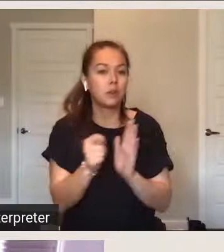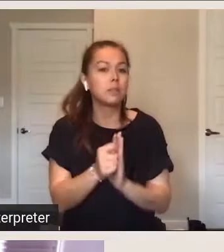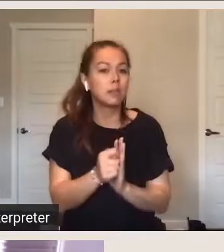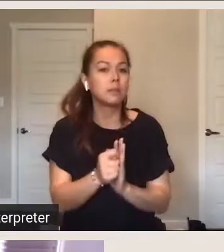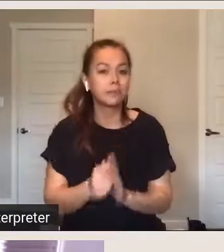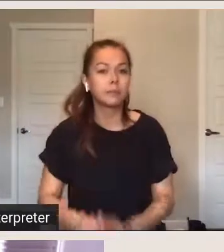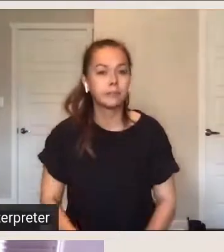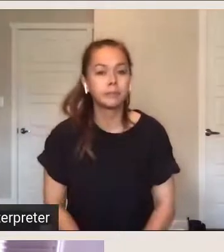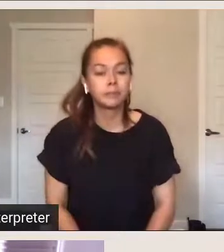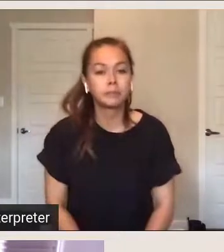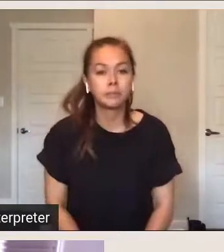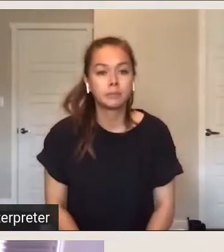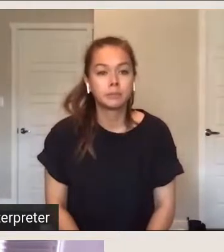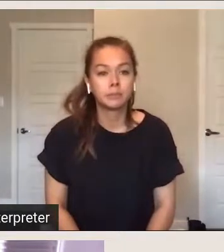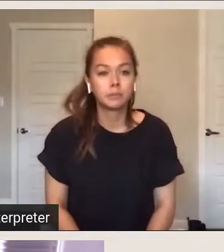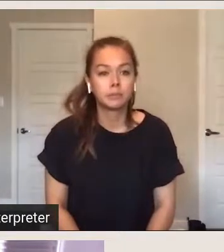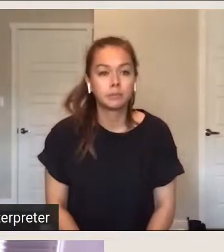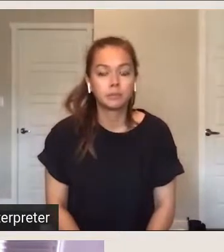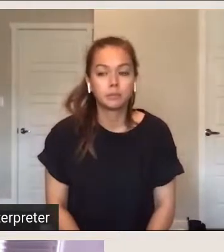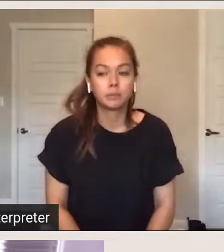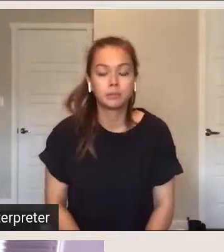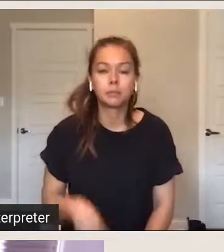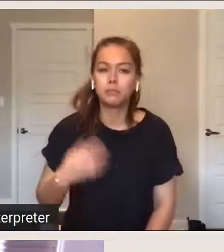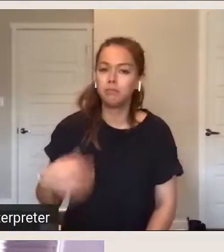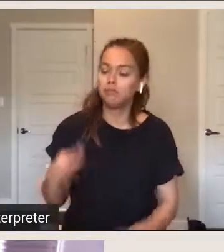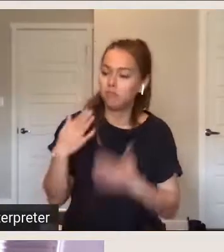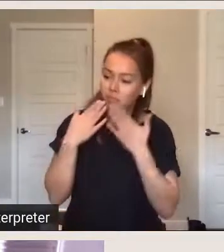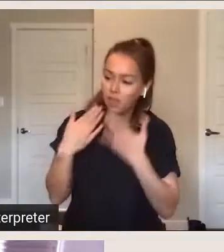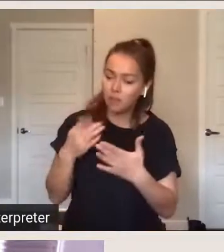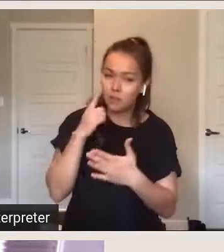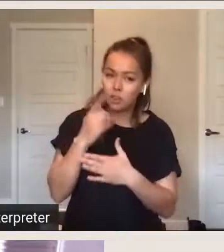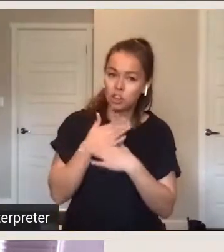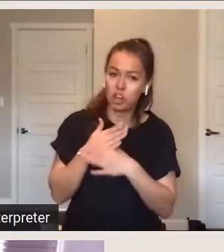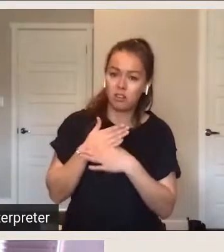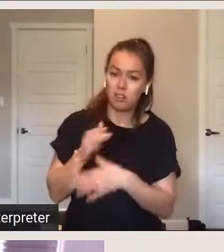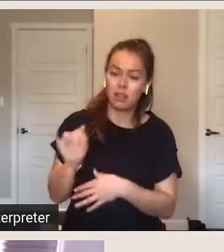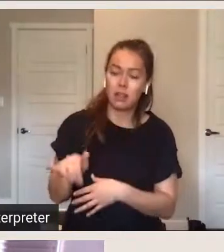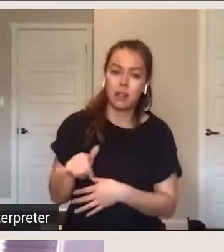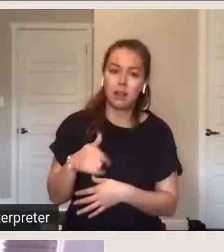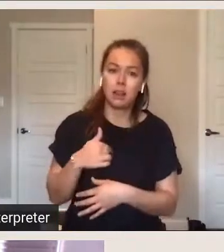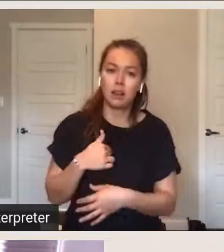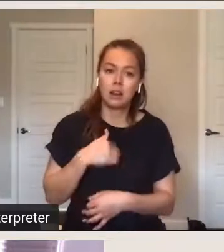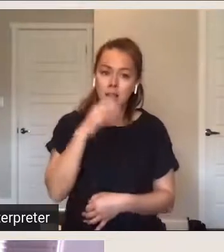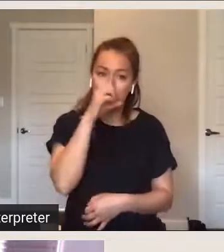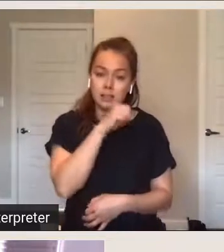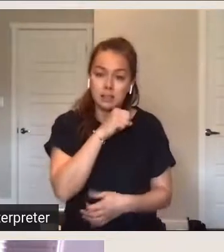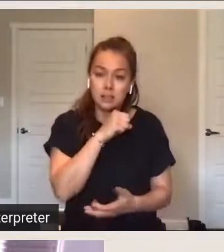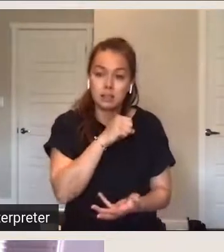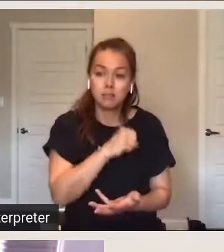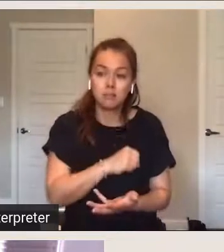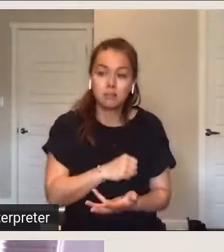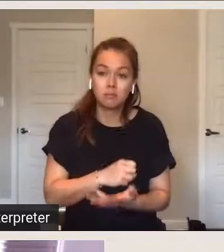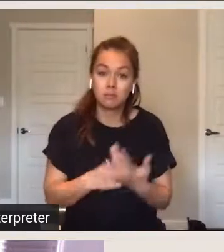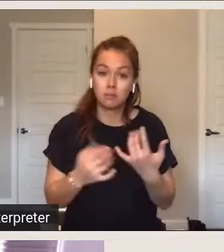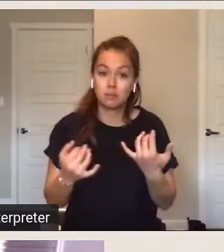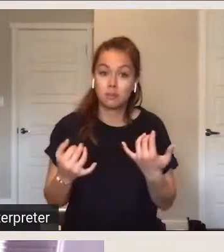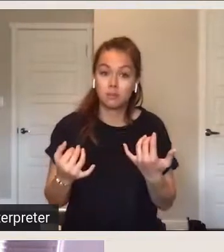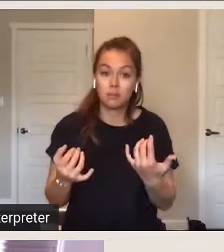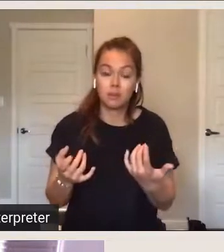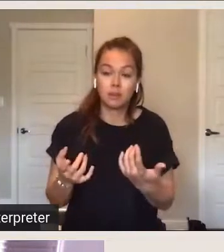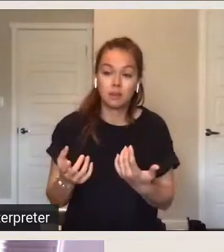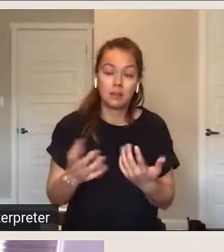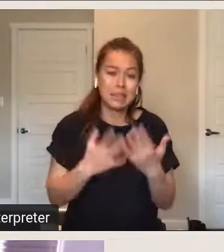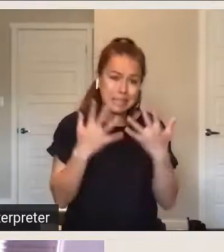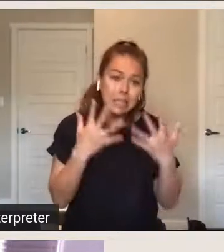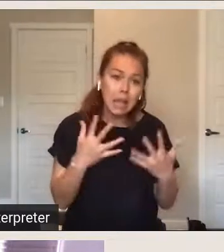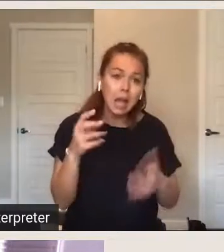Mm-hmm. Yeah, thank you for sharing that. I mean, it's you know, it's I guess kind of like a silver lining that you now have this video as kind